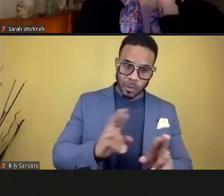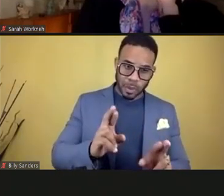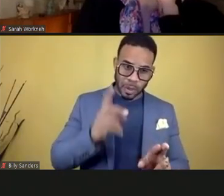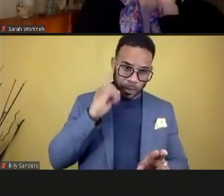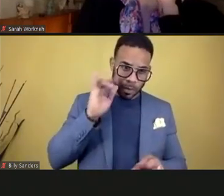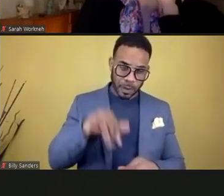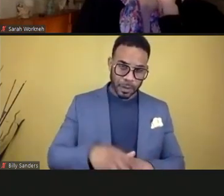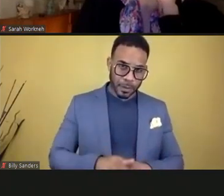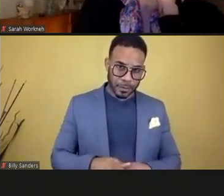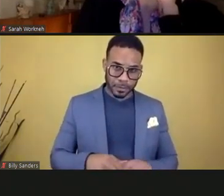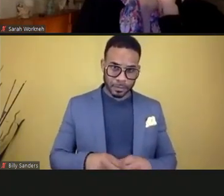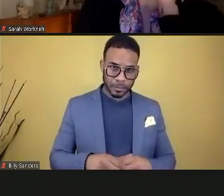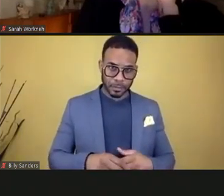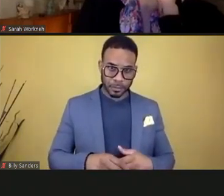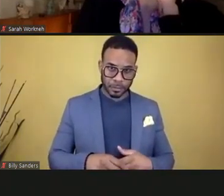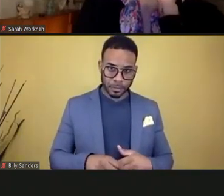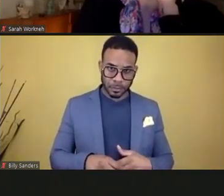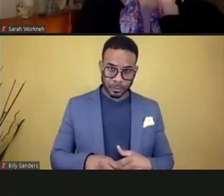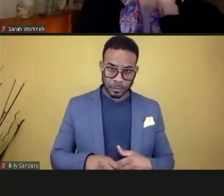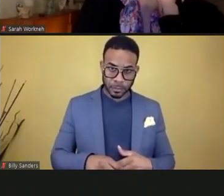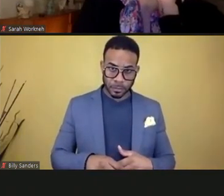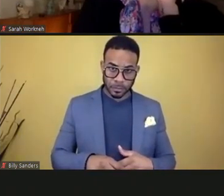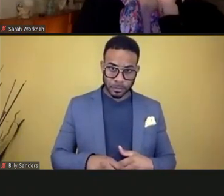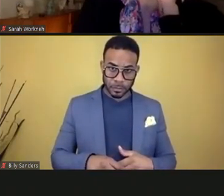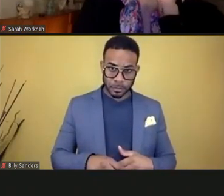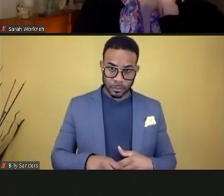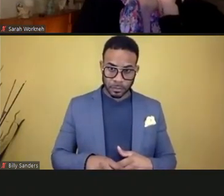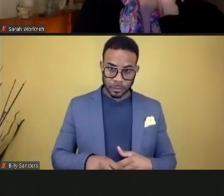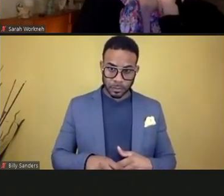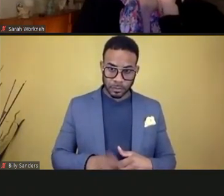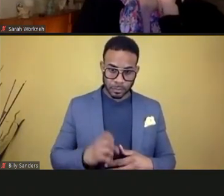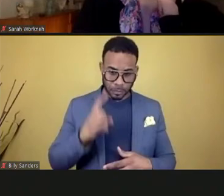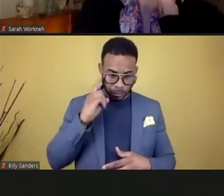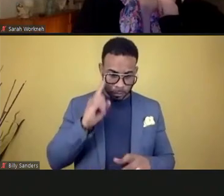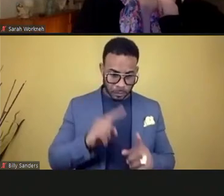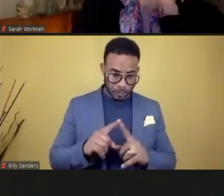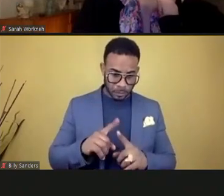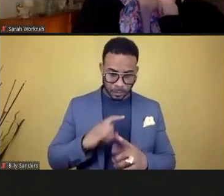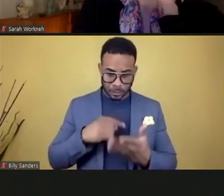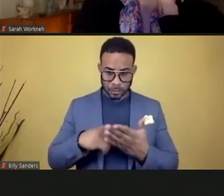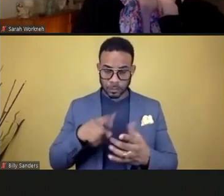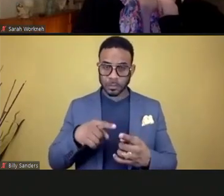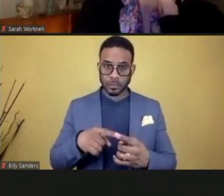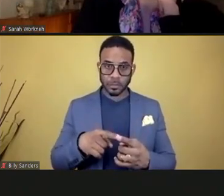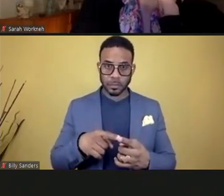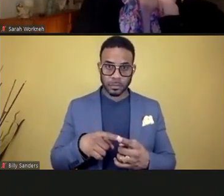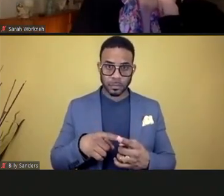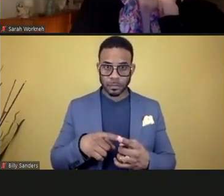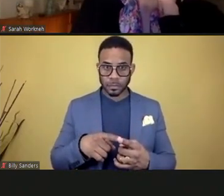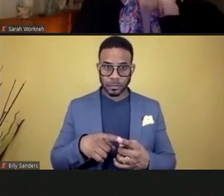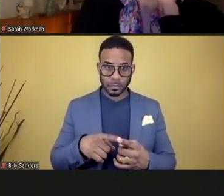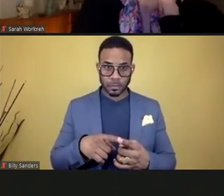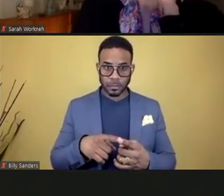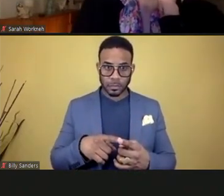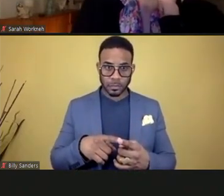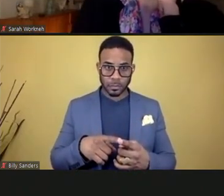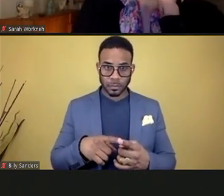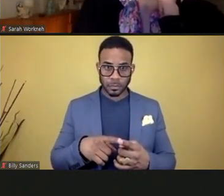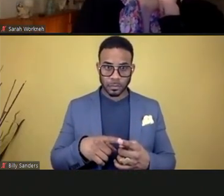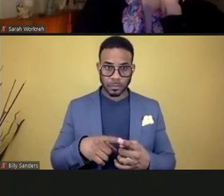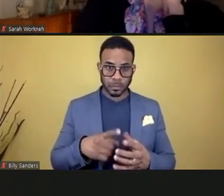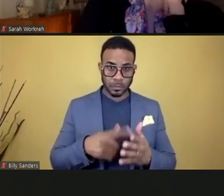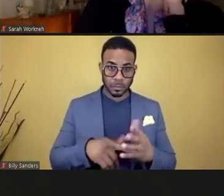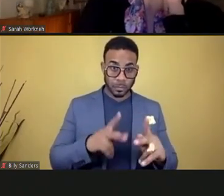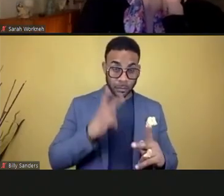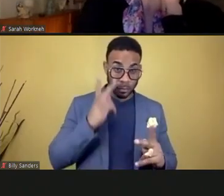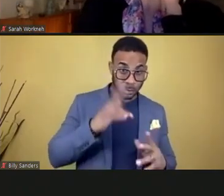for that? You know, and I think also we're talking about what what folks